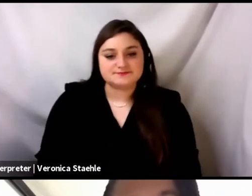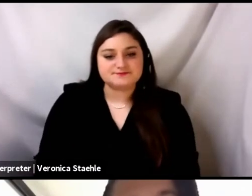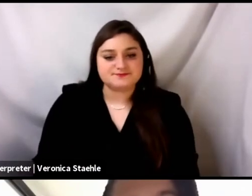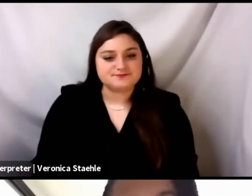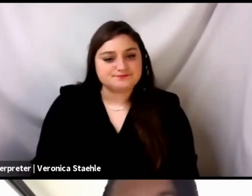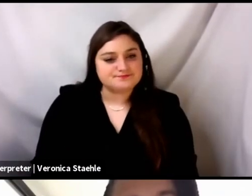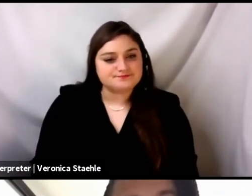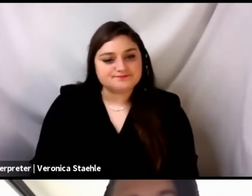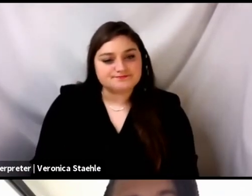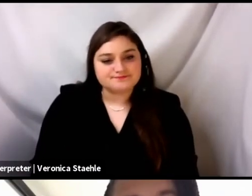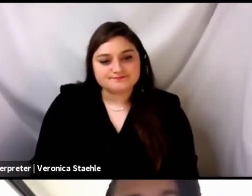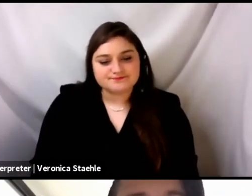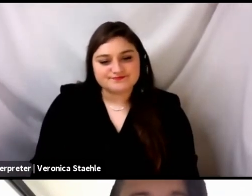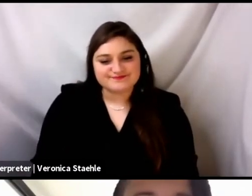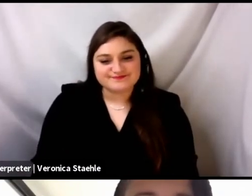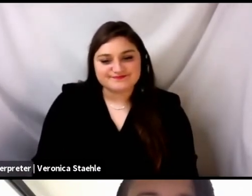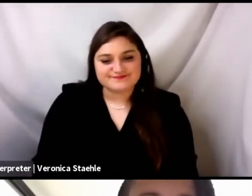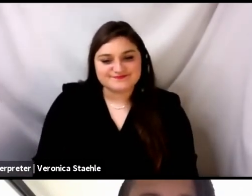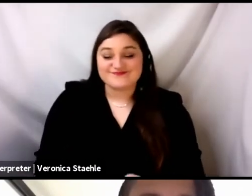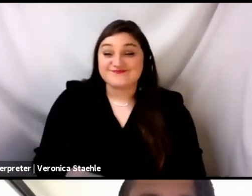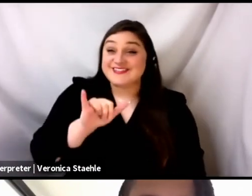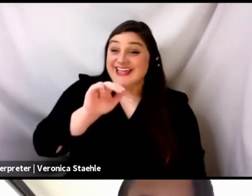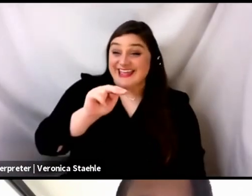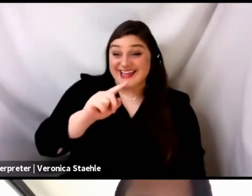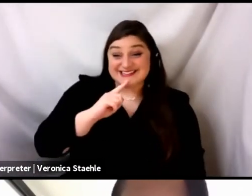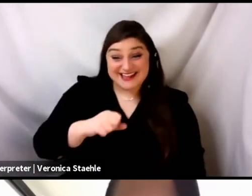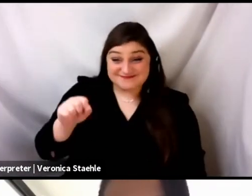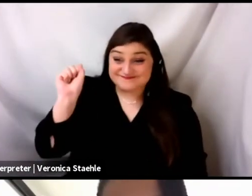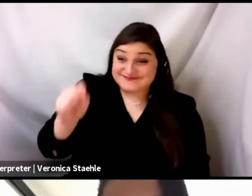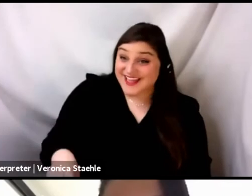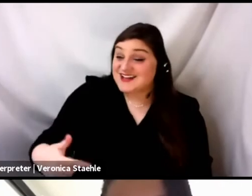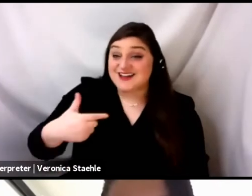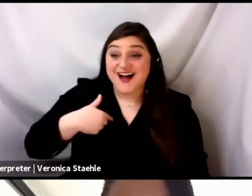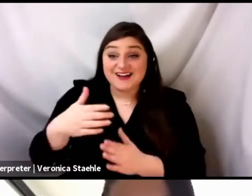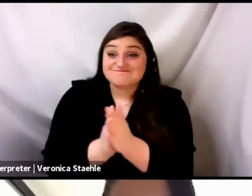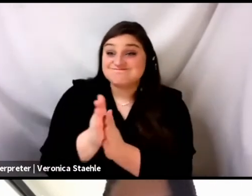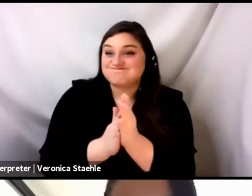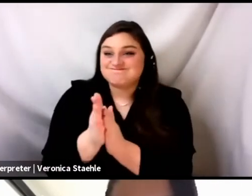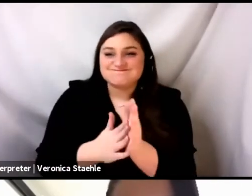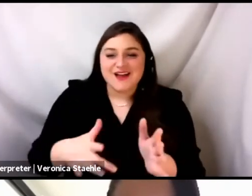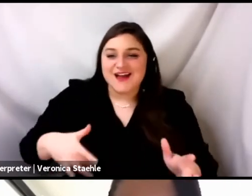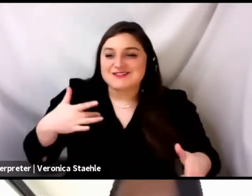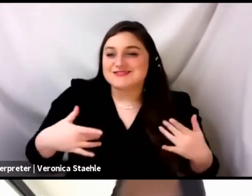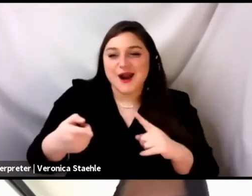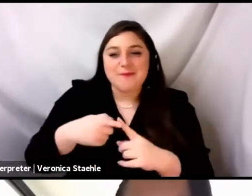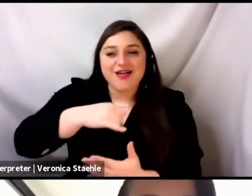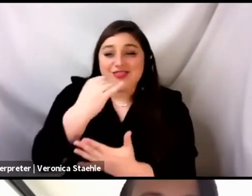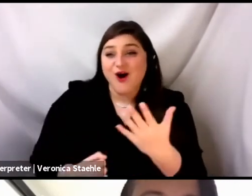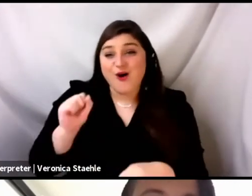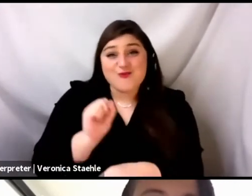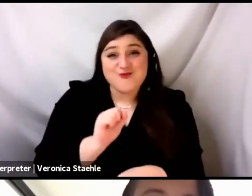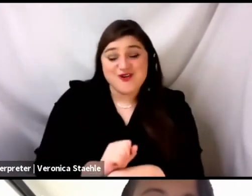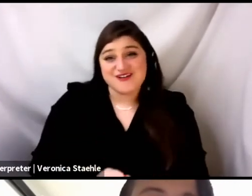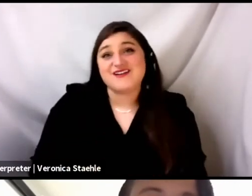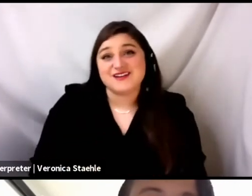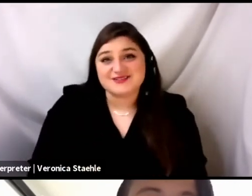Yeah, I'm really excited about the artwork, you know, and the sexy bodies that will fill that artwork. And again, about